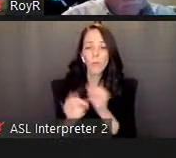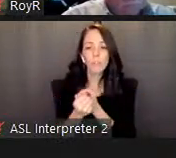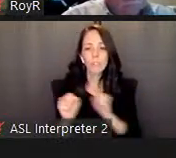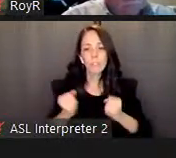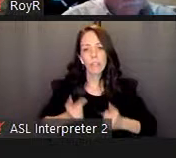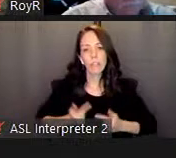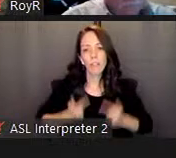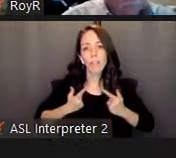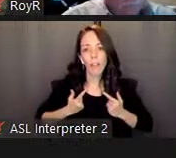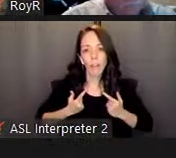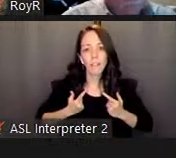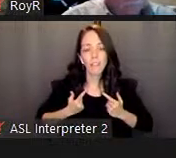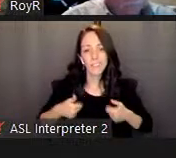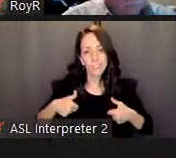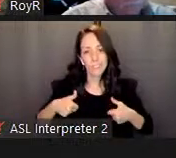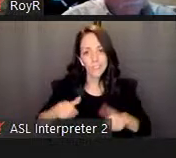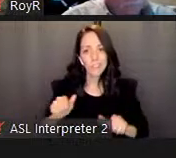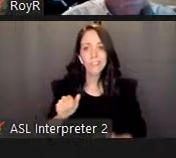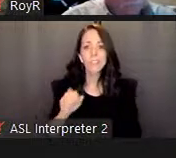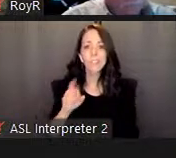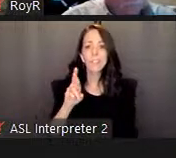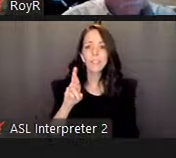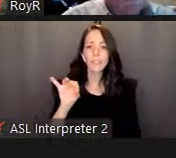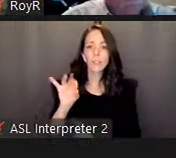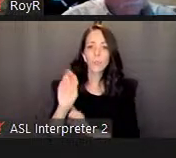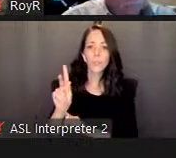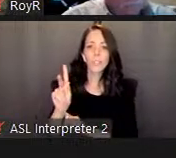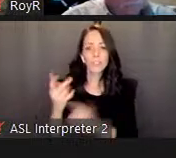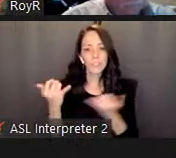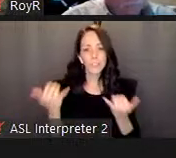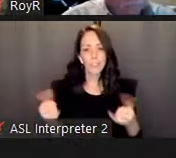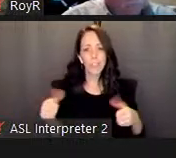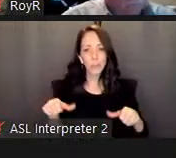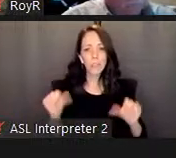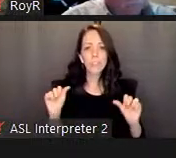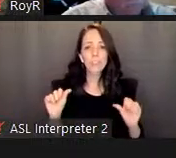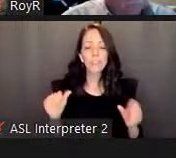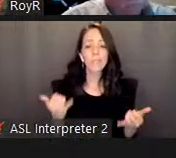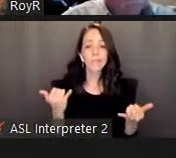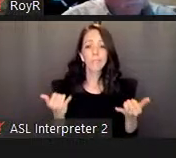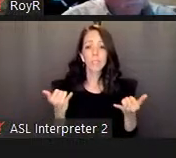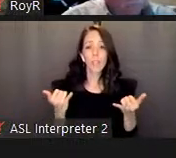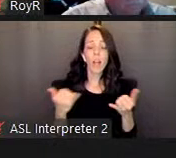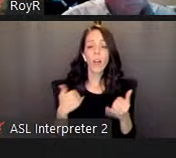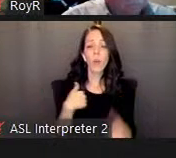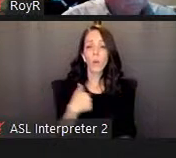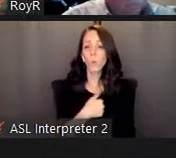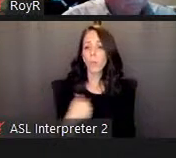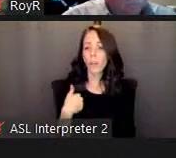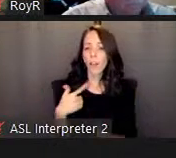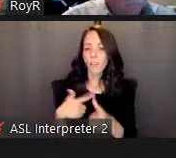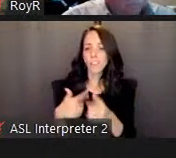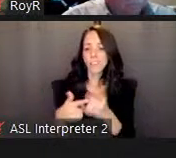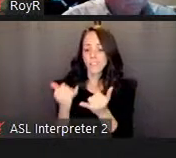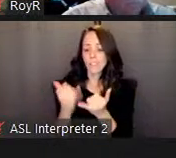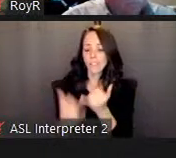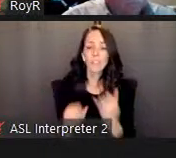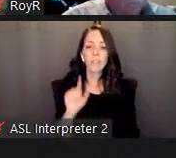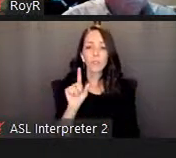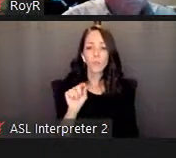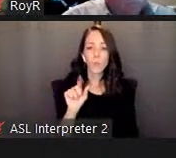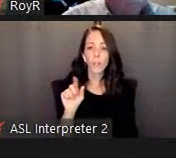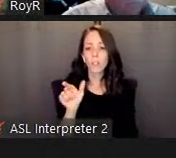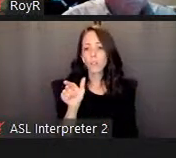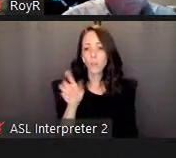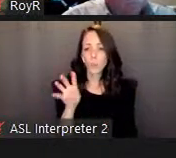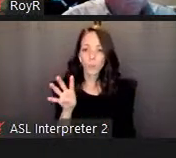risk isn't gone. And looking ahead, we have until the end of 2024 to decide what we're spending all of